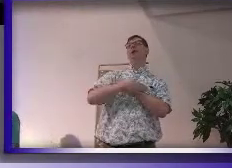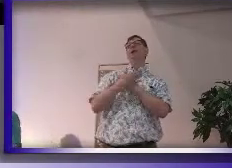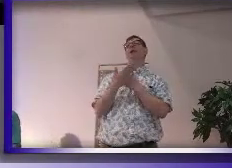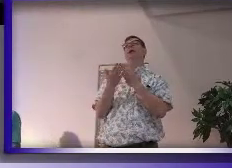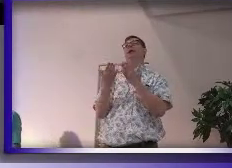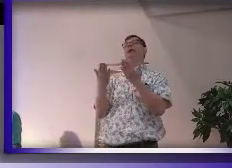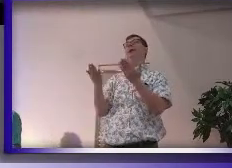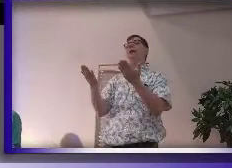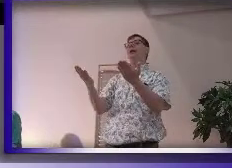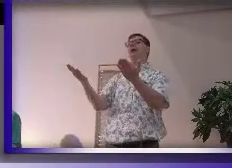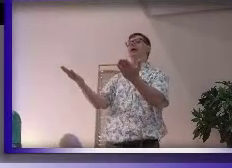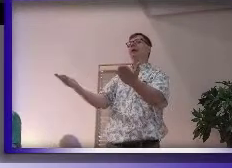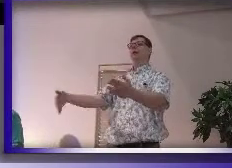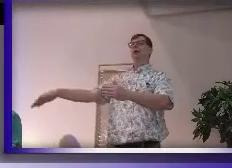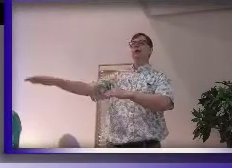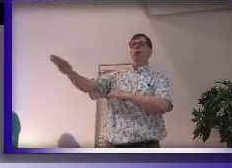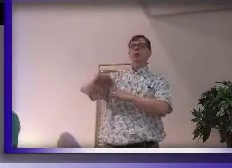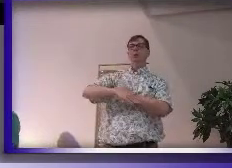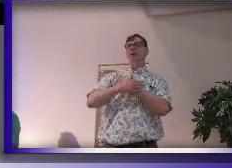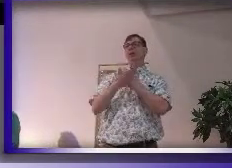We let it be.